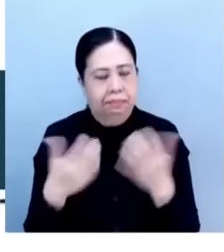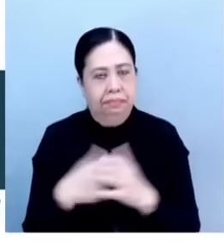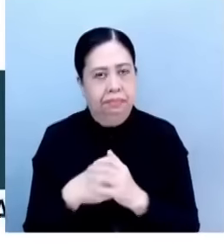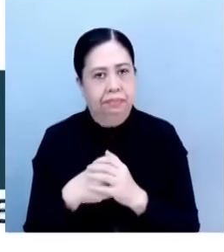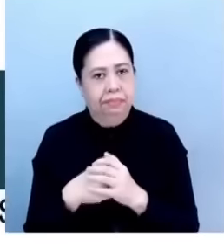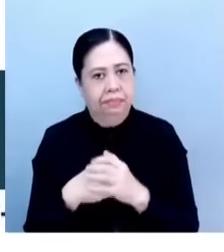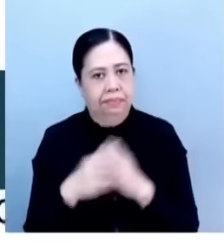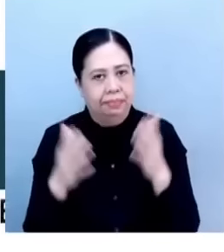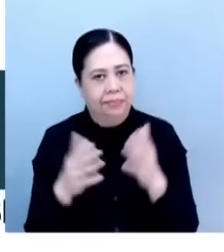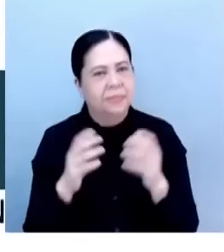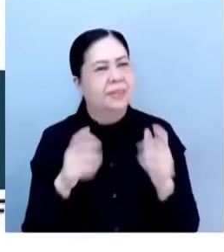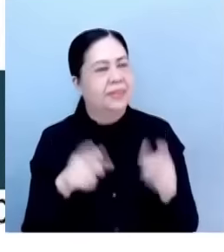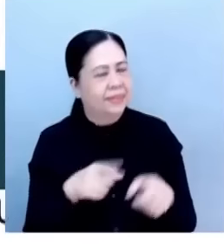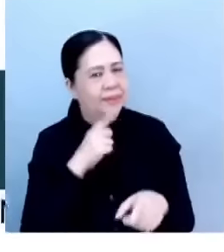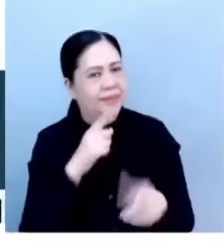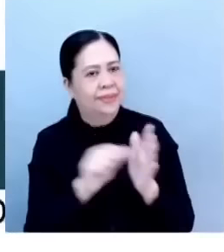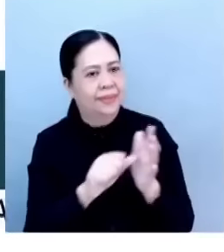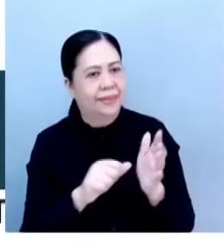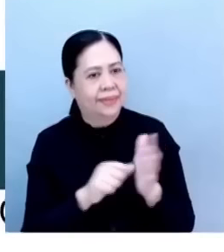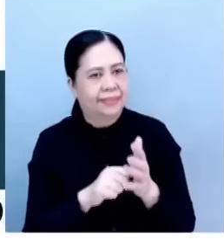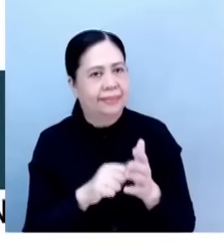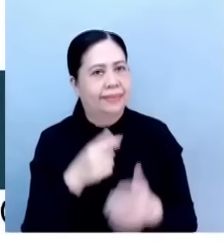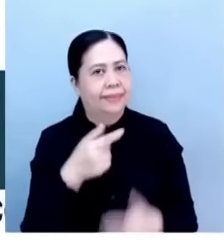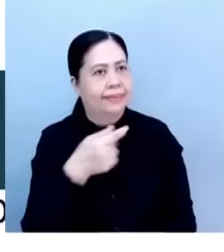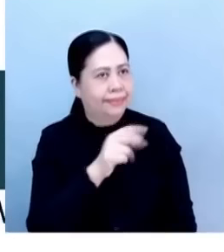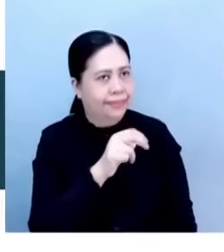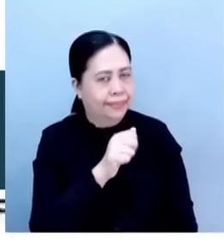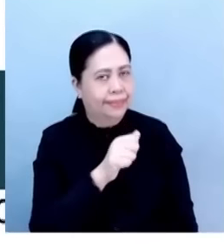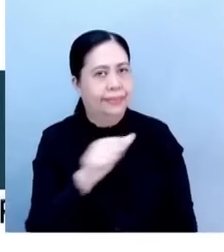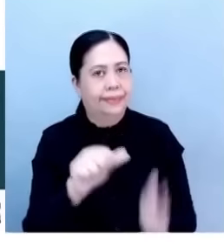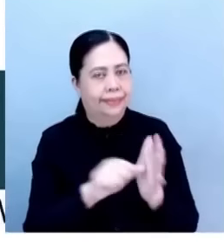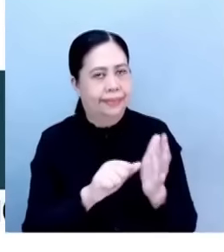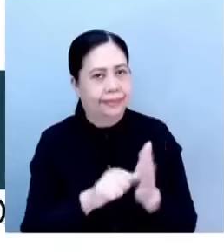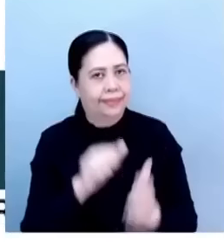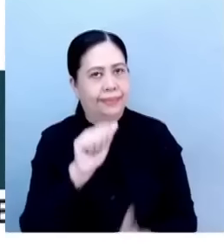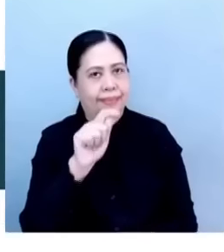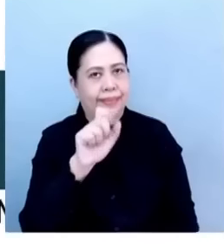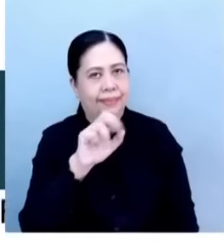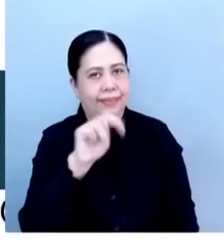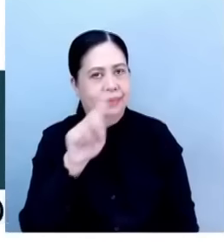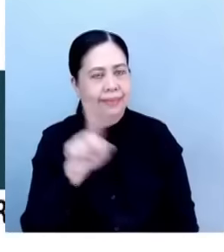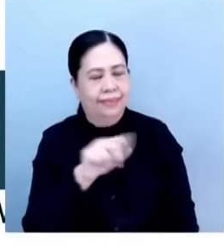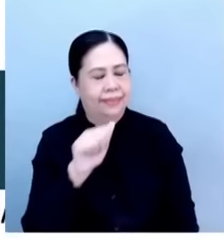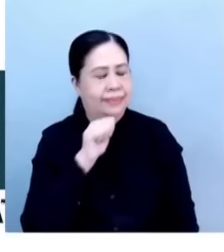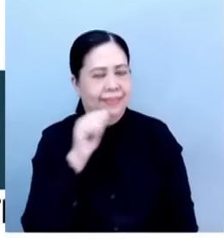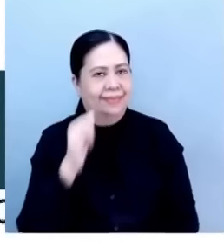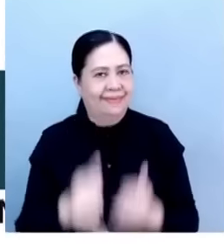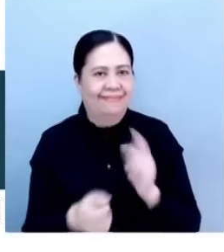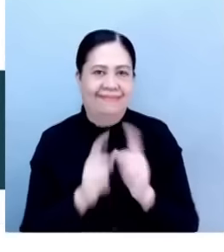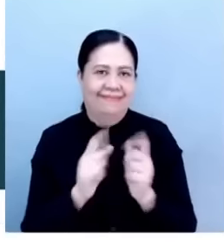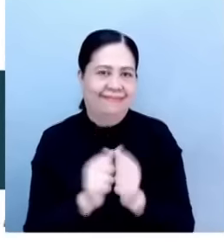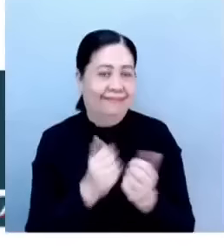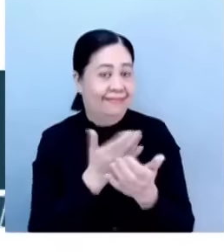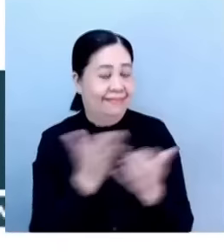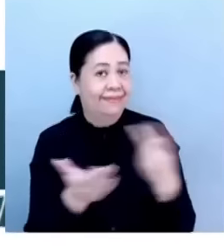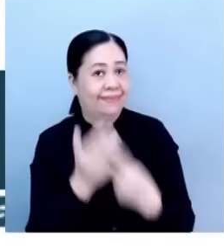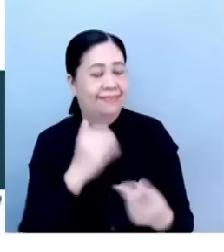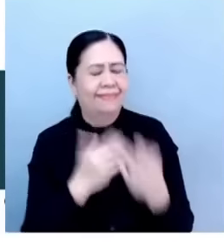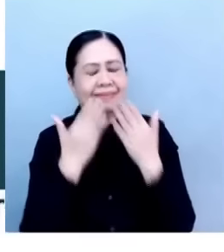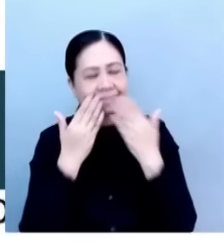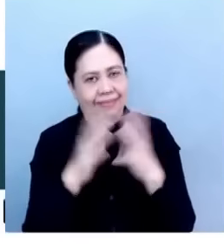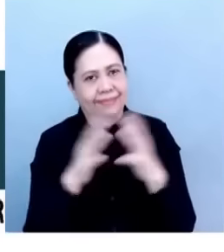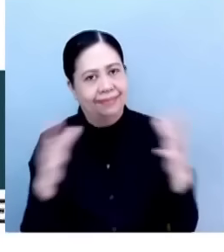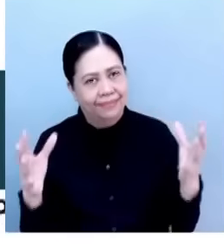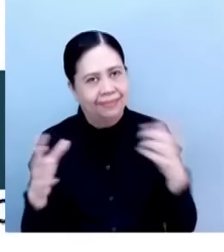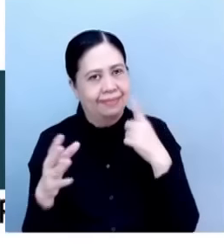pretty sure attorneys Agana and Atienza, I'm pretty sure this is not going to be the last time that I'll be talking to you both. Thank you so much